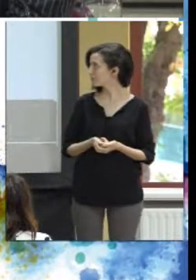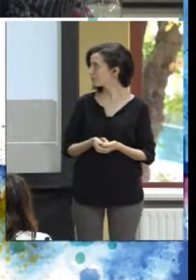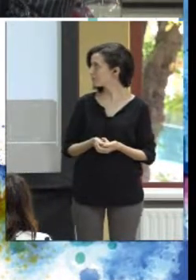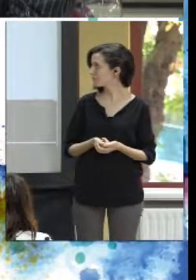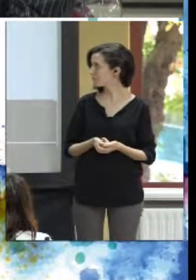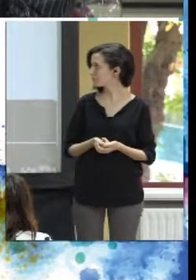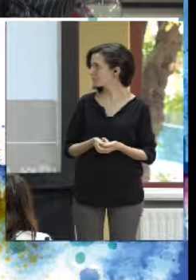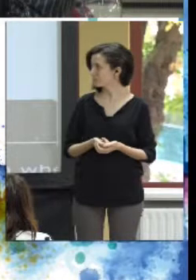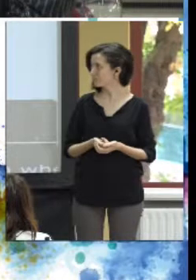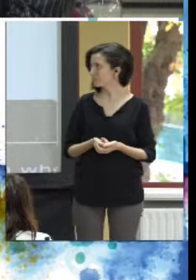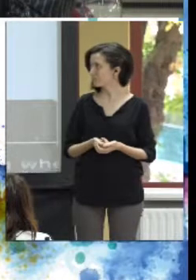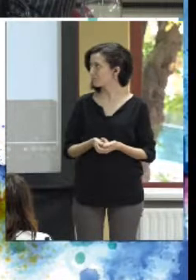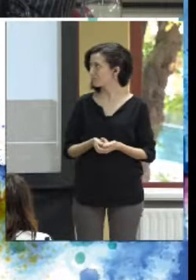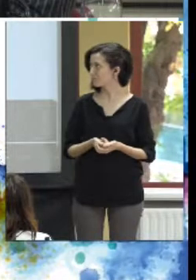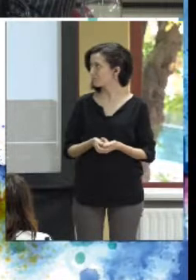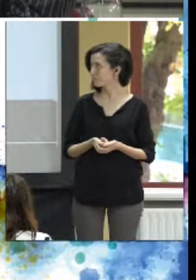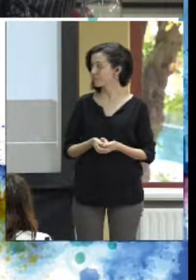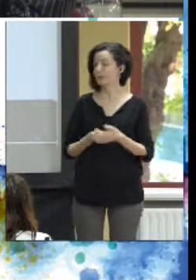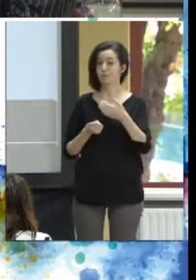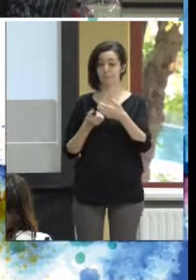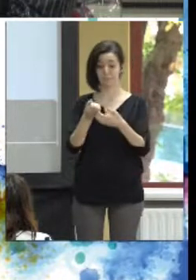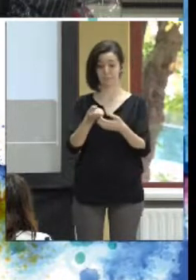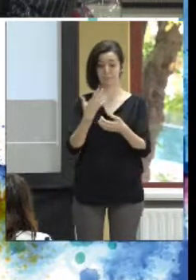and maybe some of you might not know, but